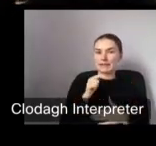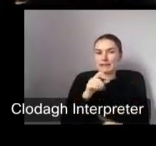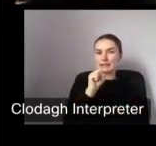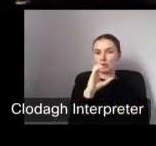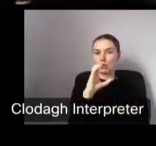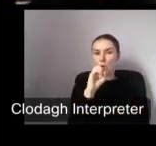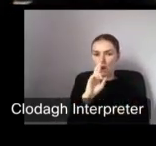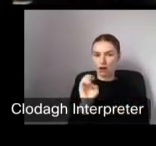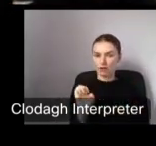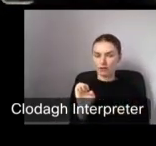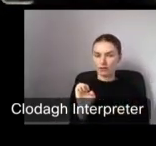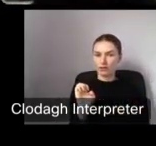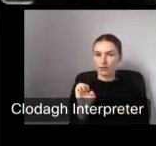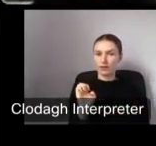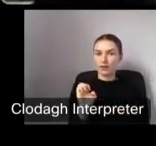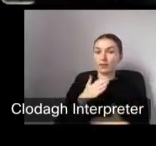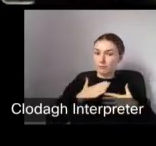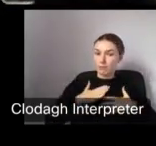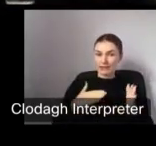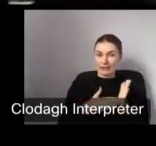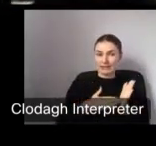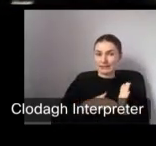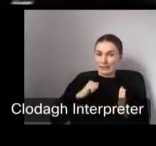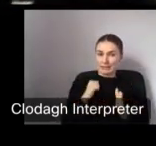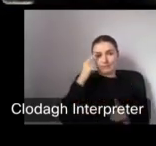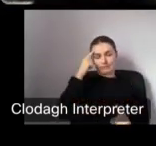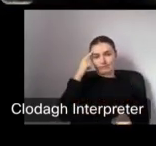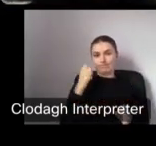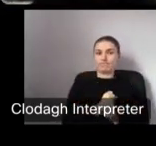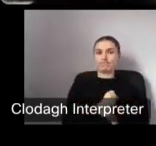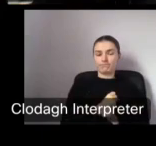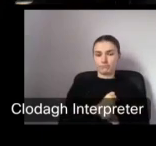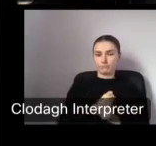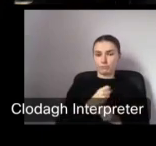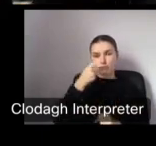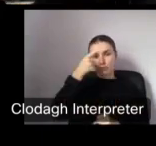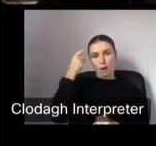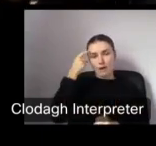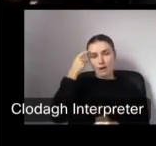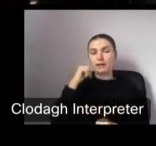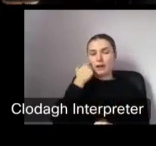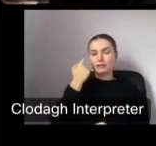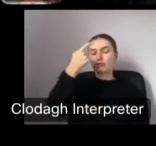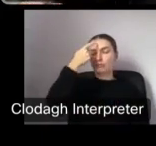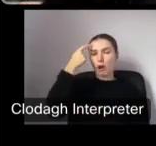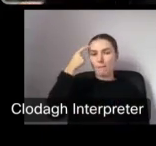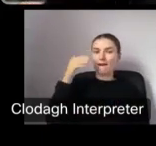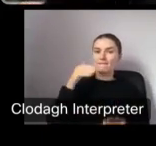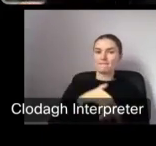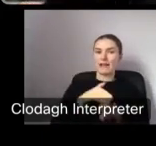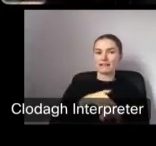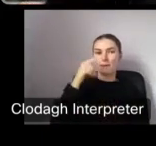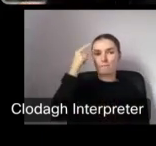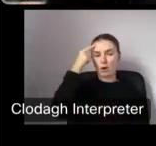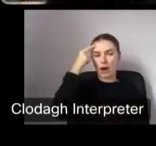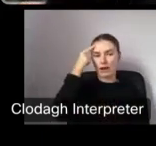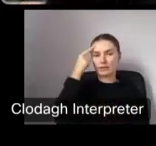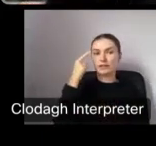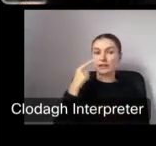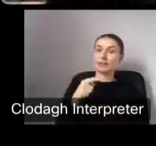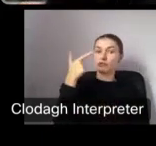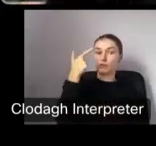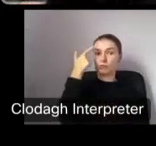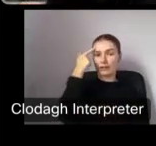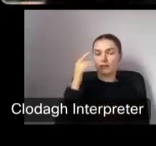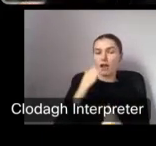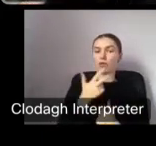basically, the actual body does keep the score of trauma, because as I was saying earlier on, trauma affects the brain. This is two brains of